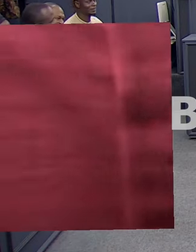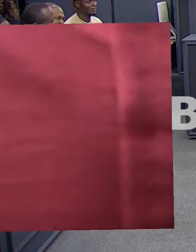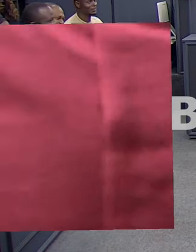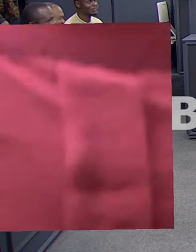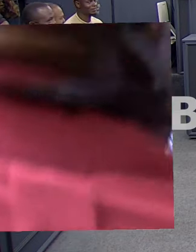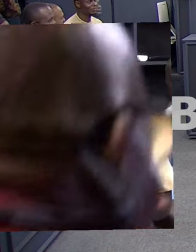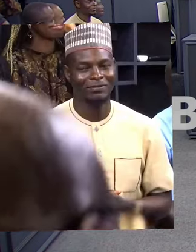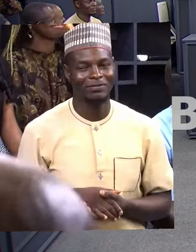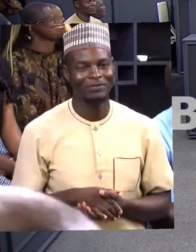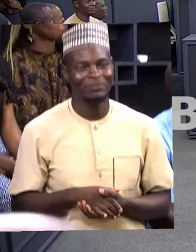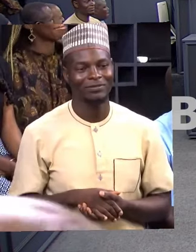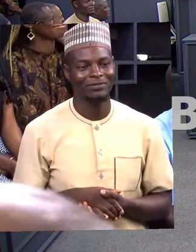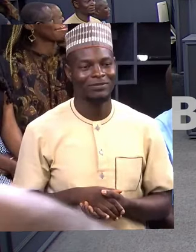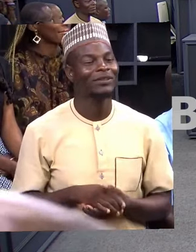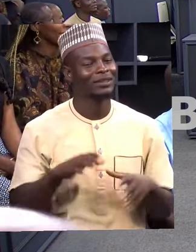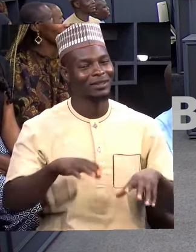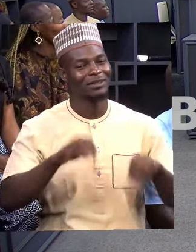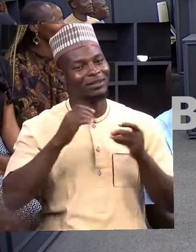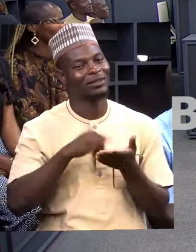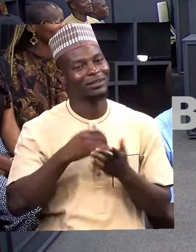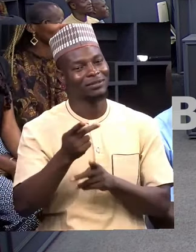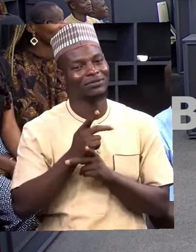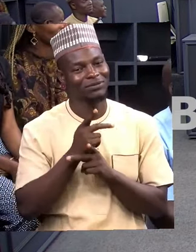Sorry. Ike Chukwu say, take a easy.